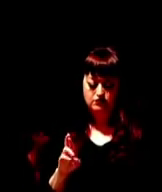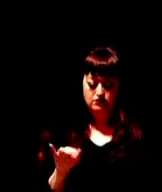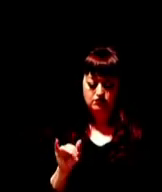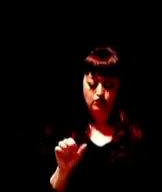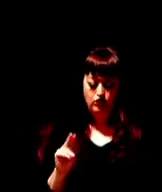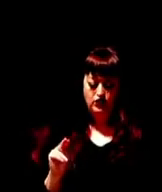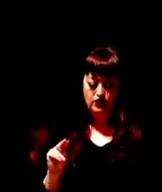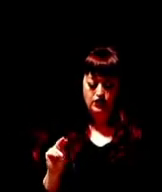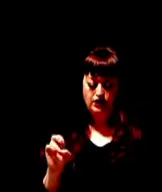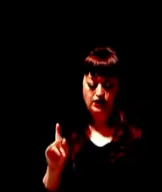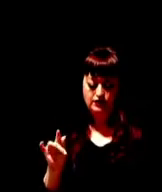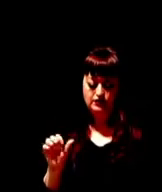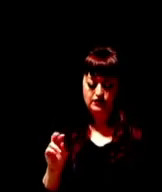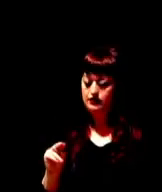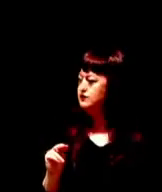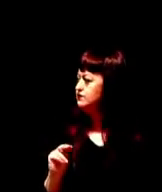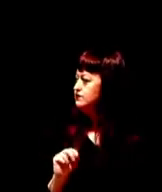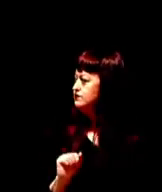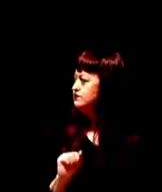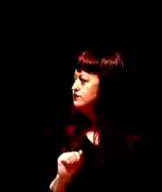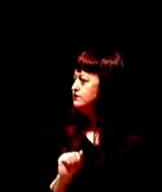Bryn Nelson.